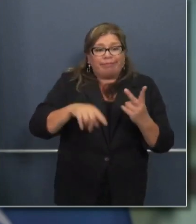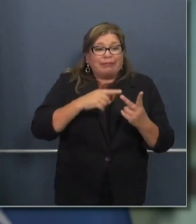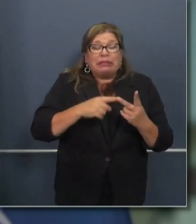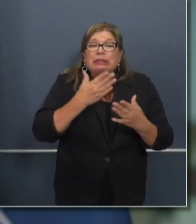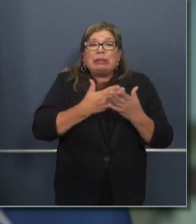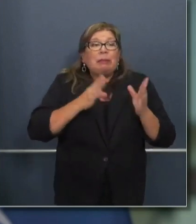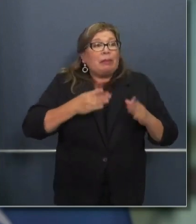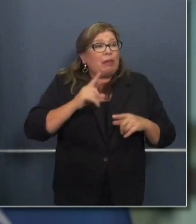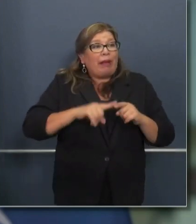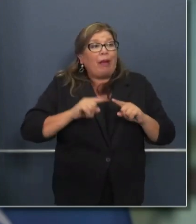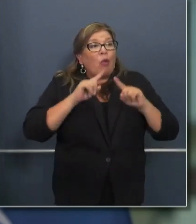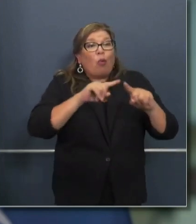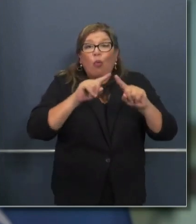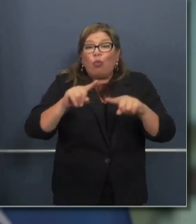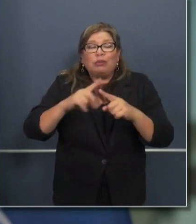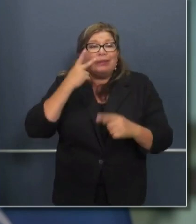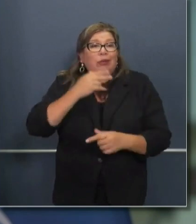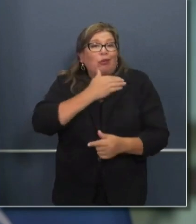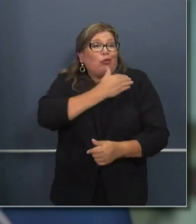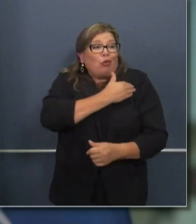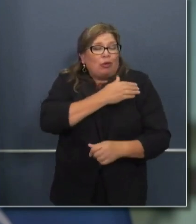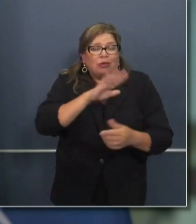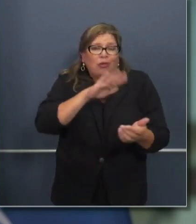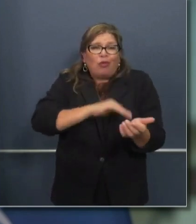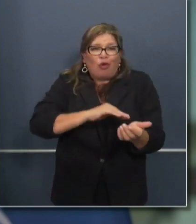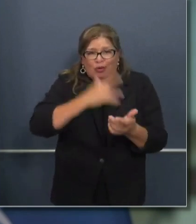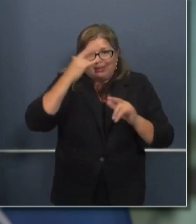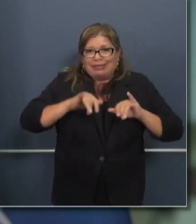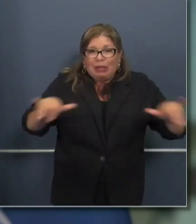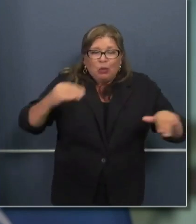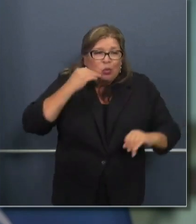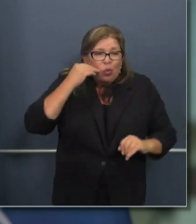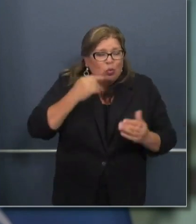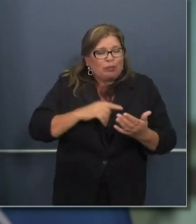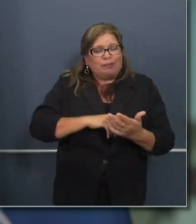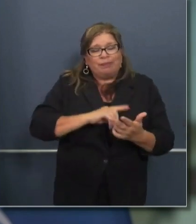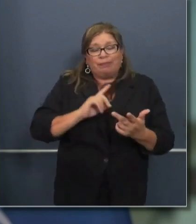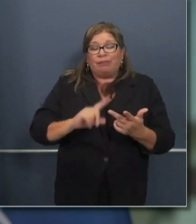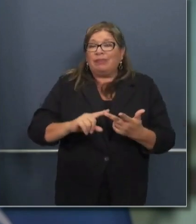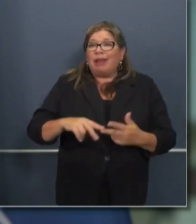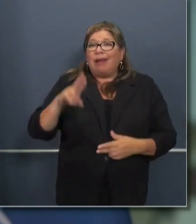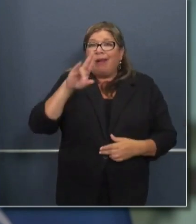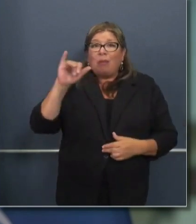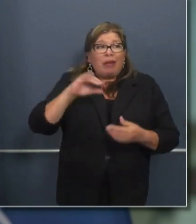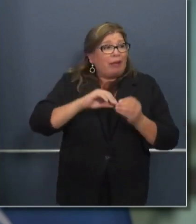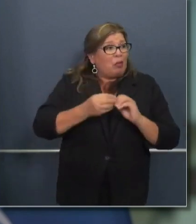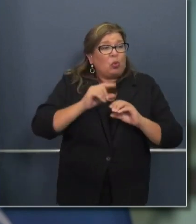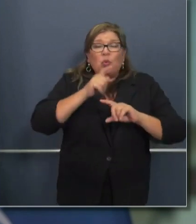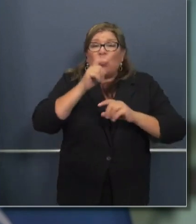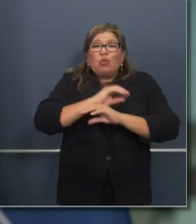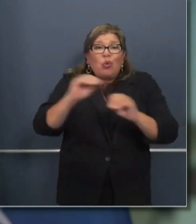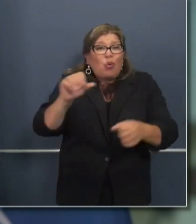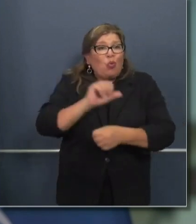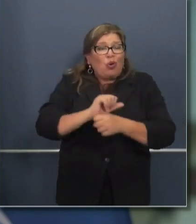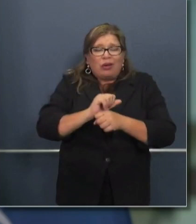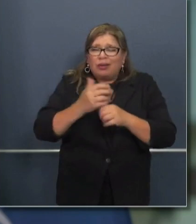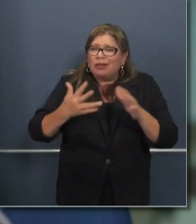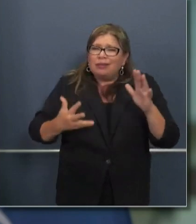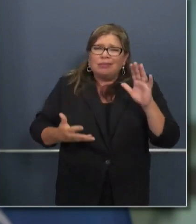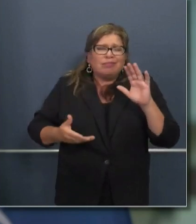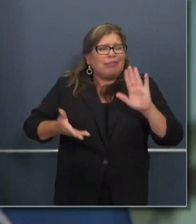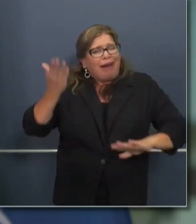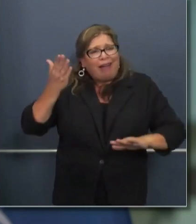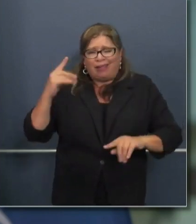when unemployment rates are the highest they've been since the Great Depression, a certain point you have to realize and